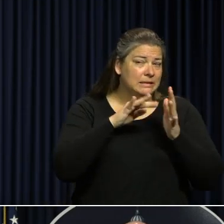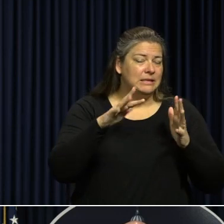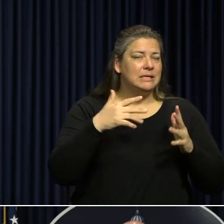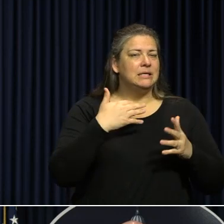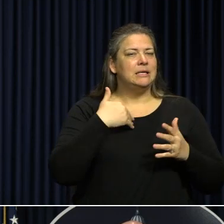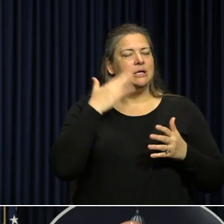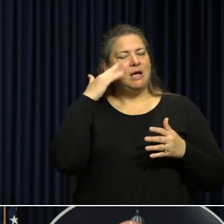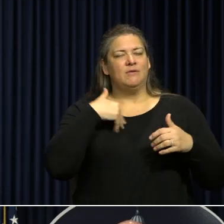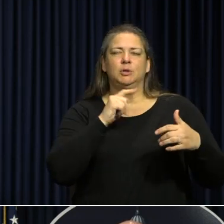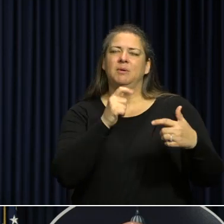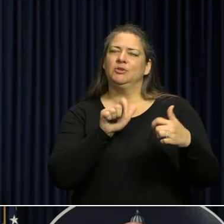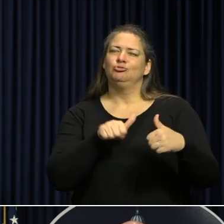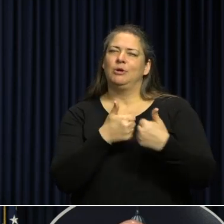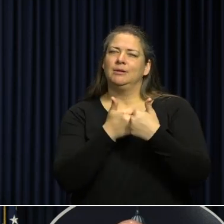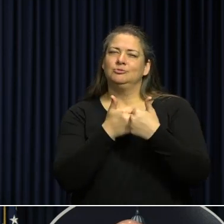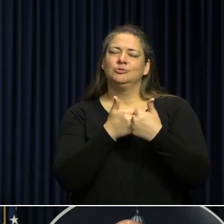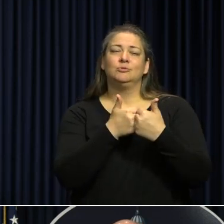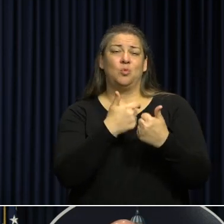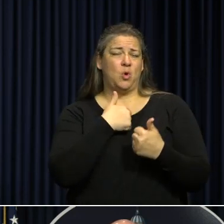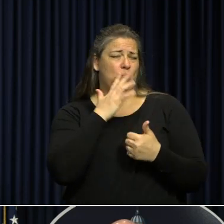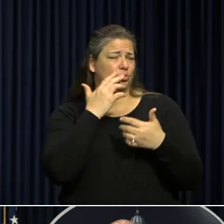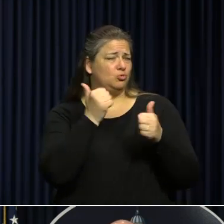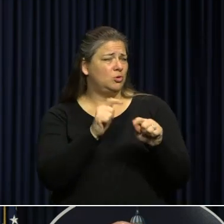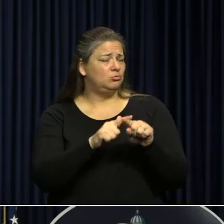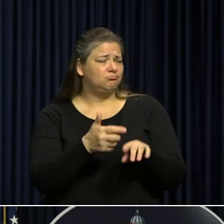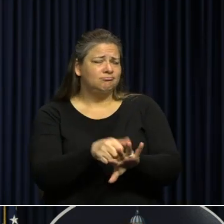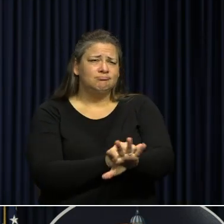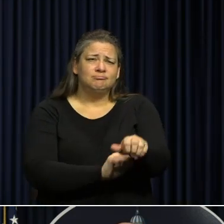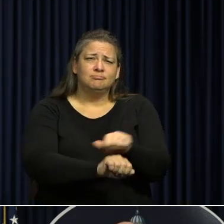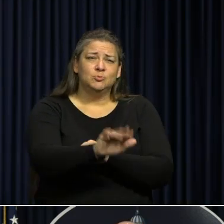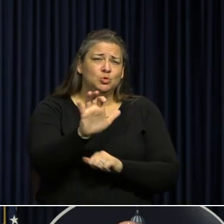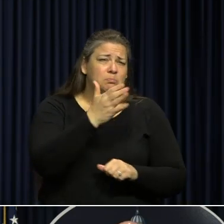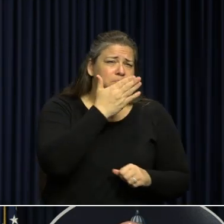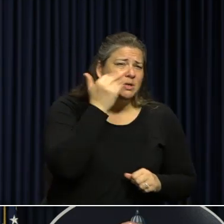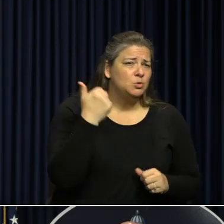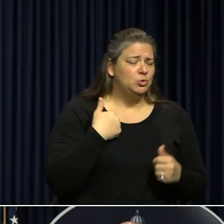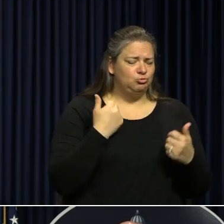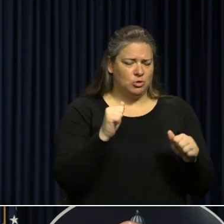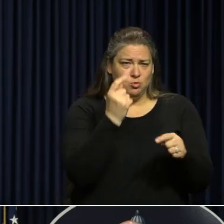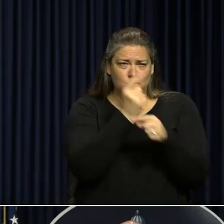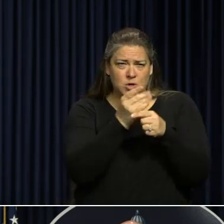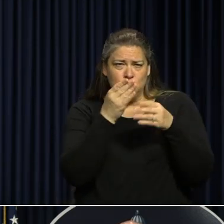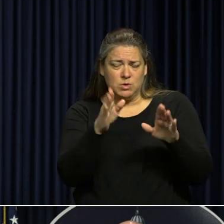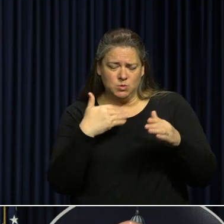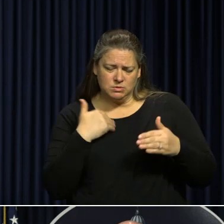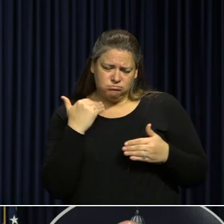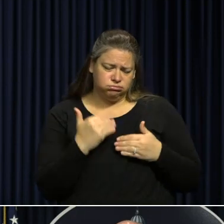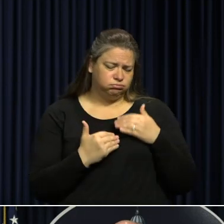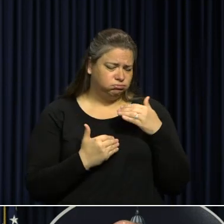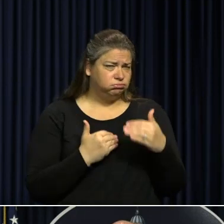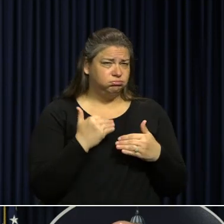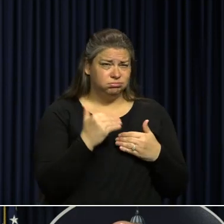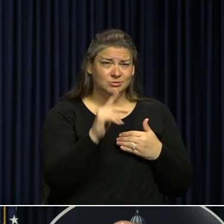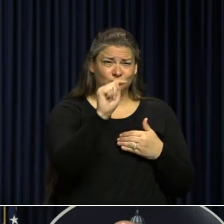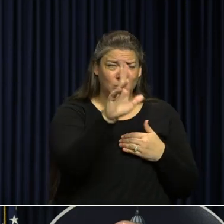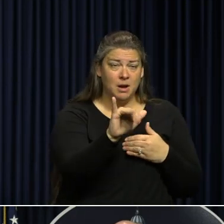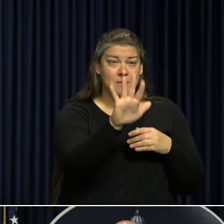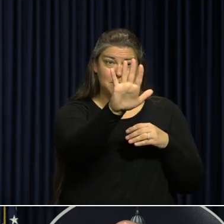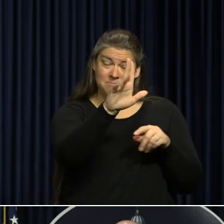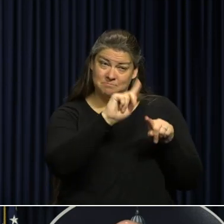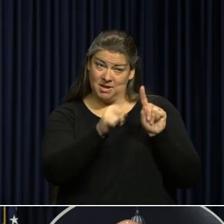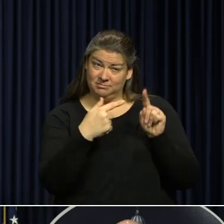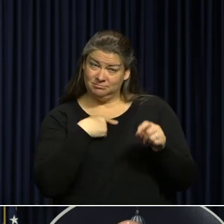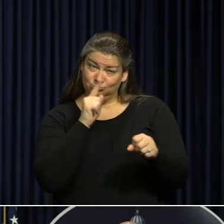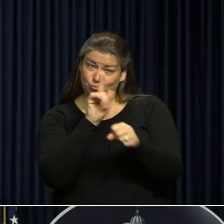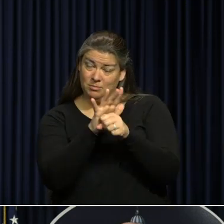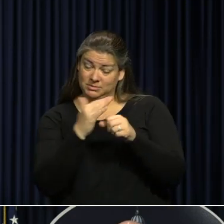continue to try to do better, continue to try to get things in the right sequence, but I assure you that as we go forward, there are going to be